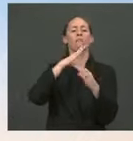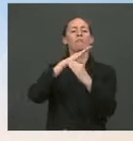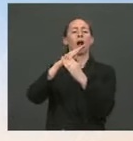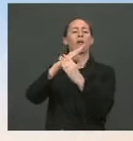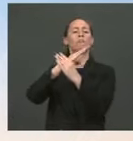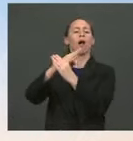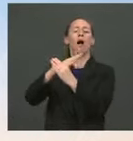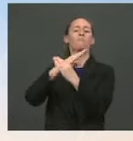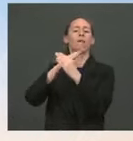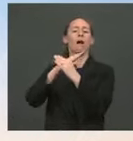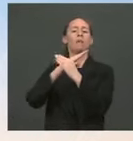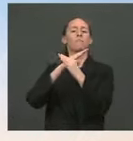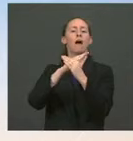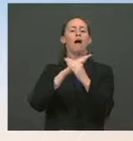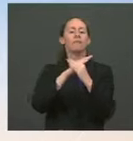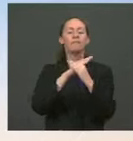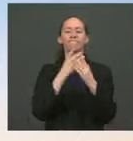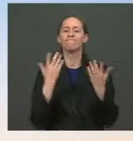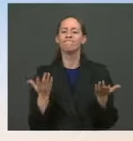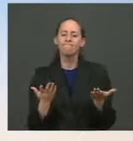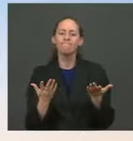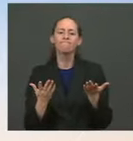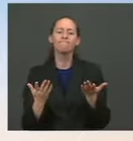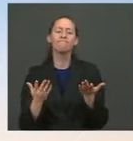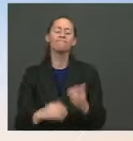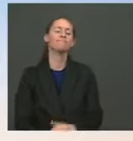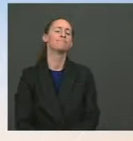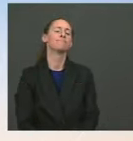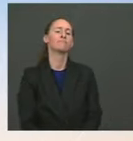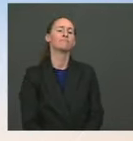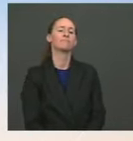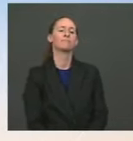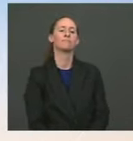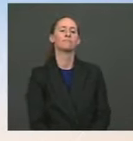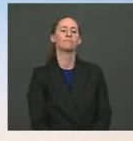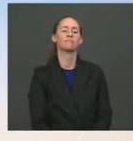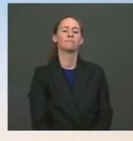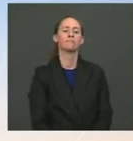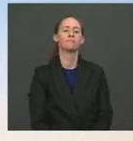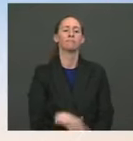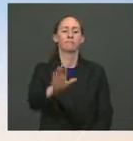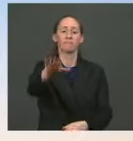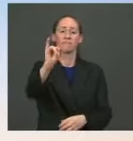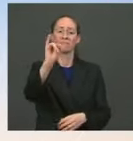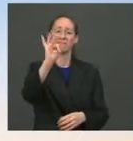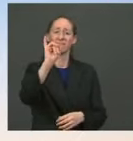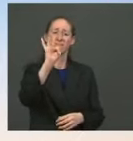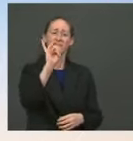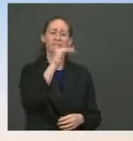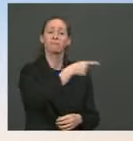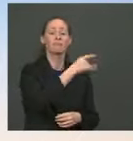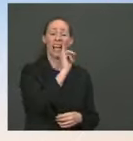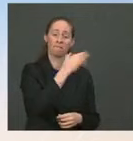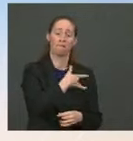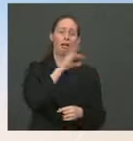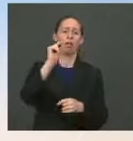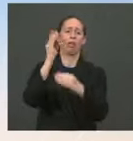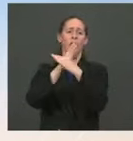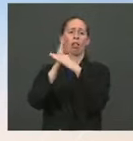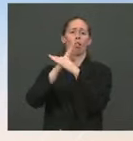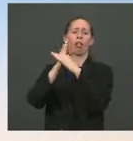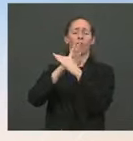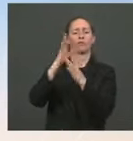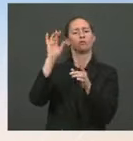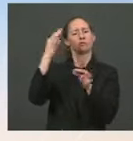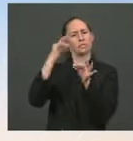nomination. If for some reason they don't believe he should be confirmed, they should just say so and vote no.